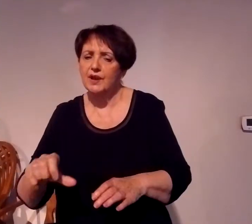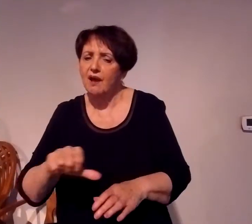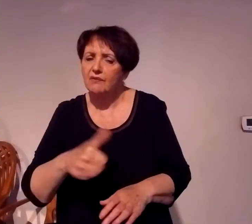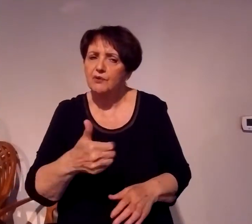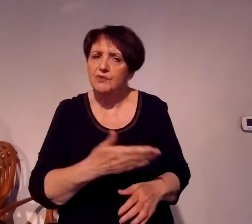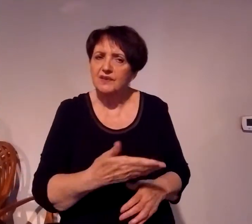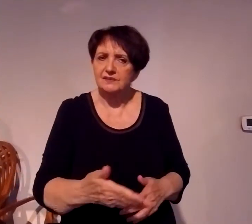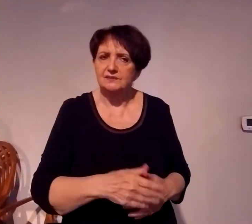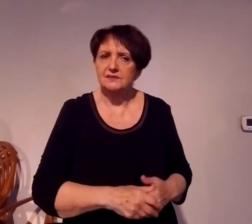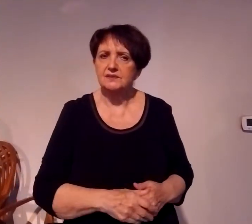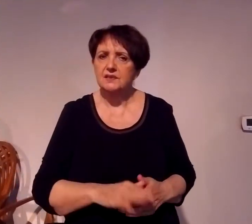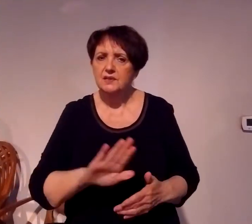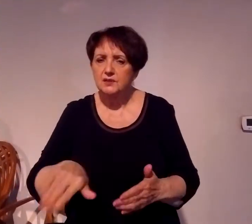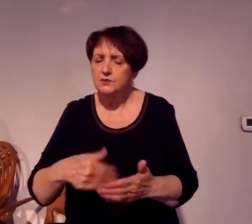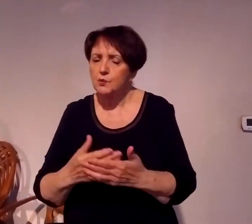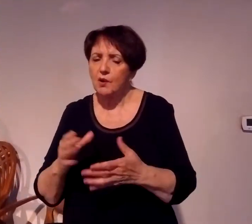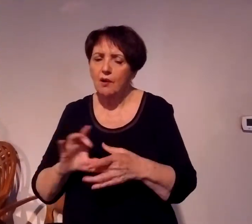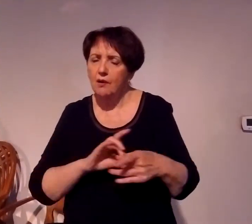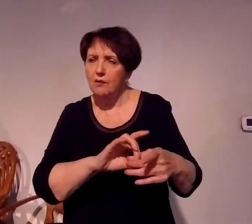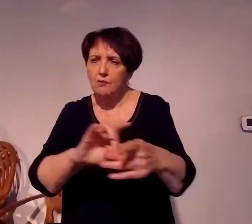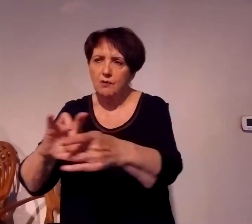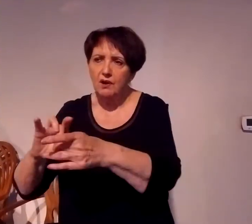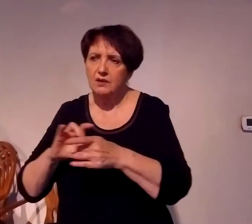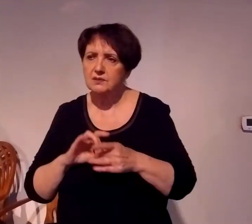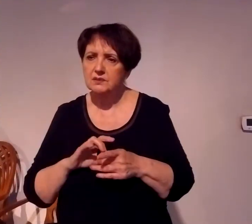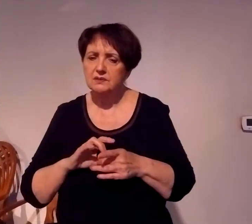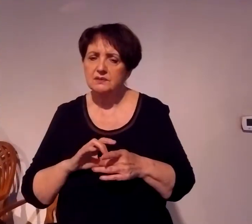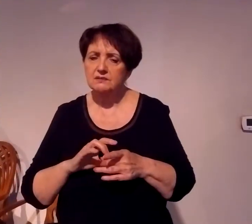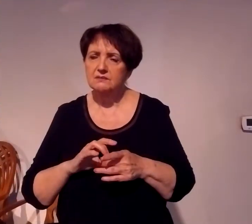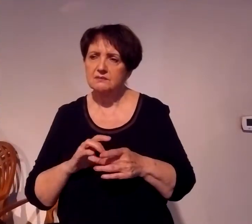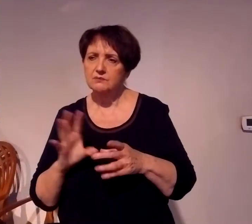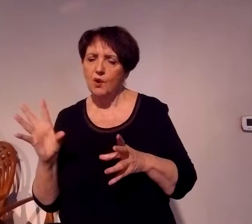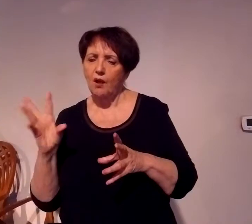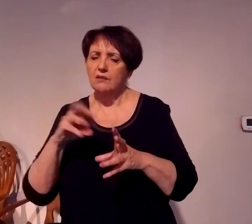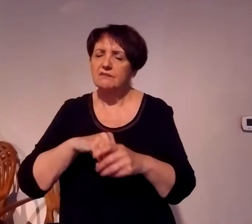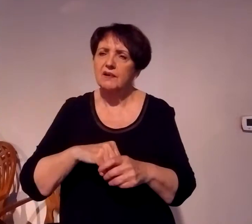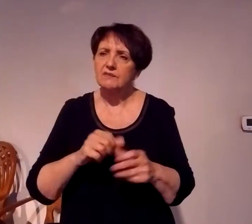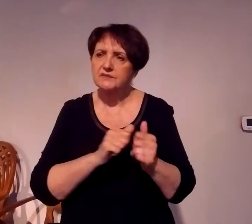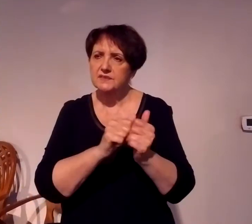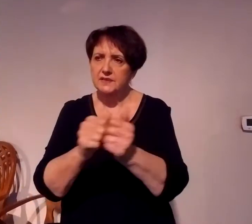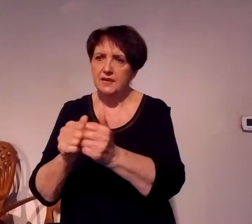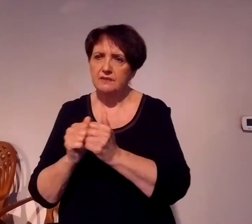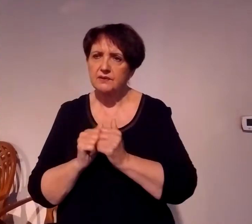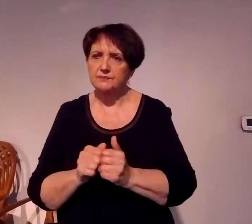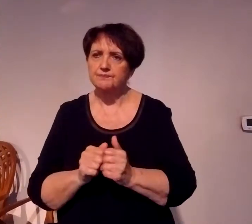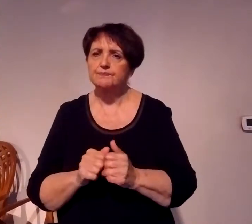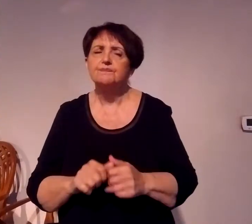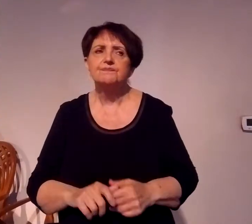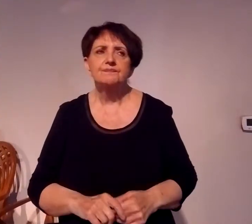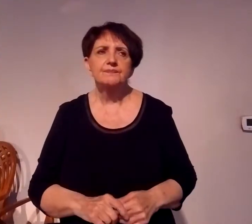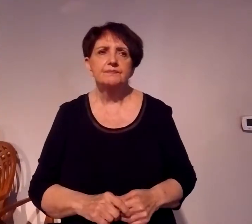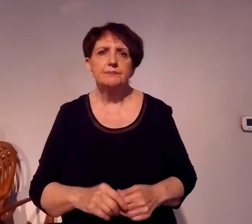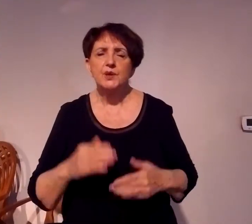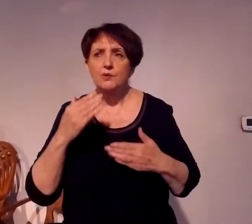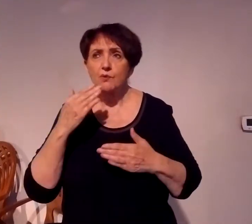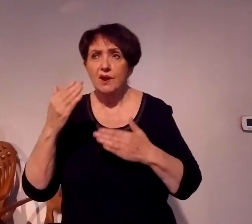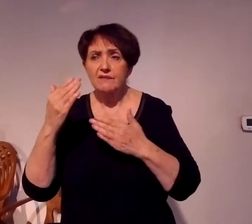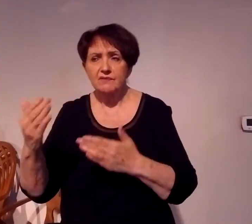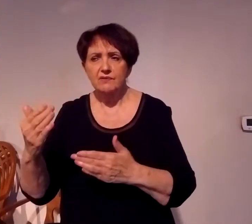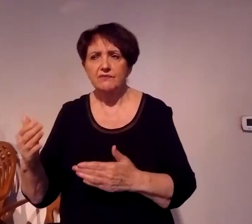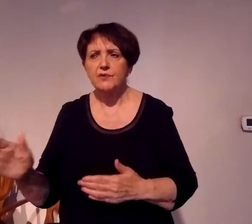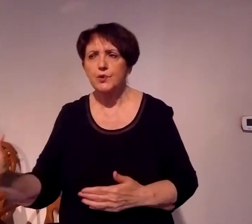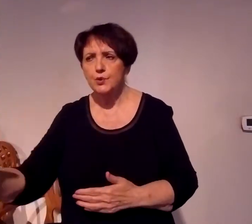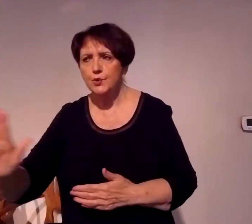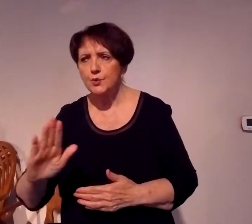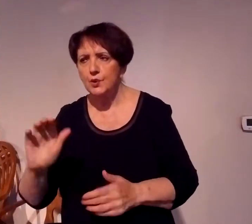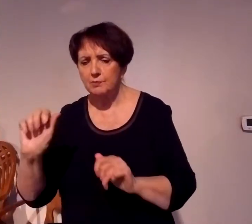because we're all one and we're all in it together. And everybody is carrying their piece. Be grateful for your ability to understand